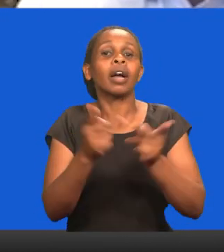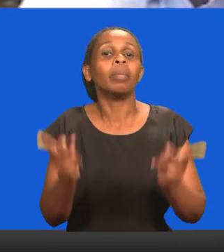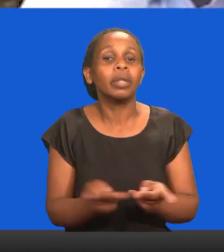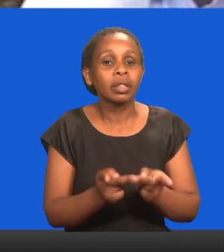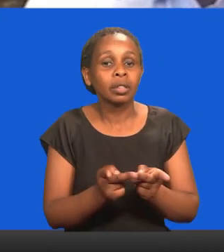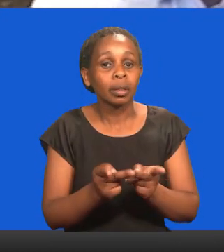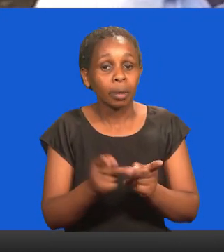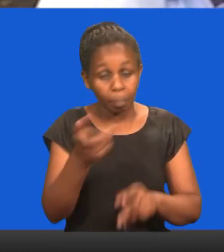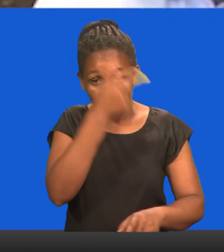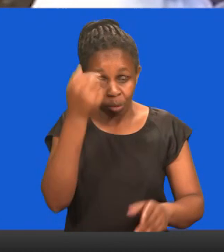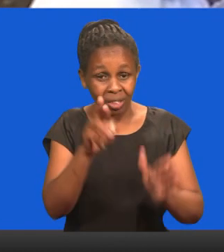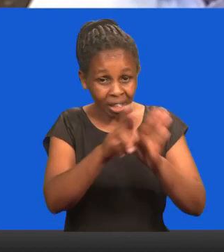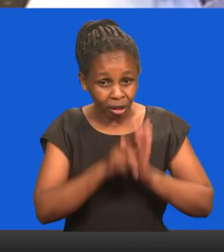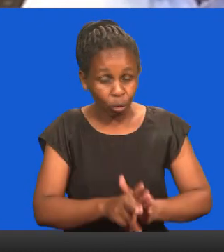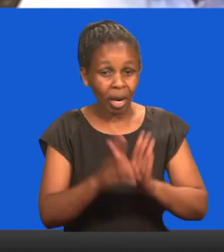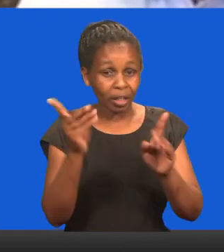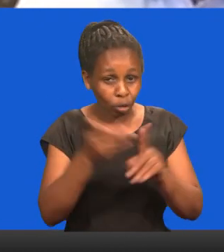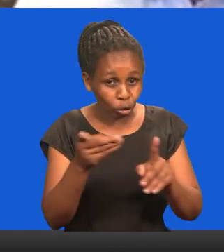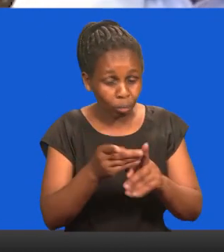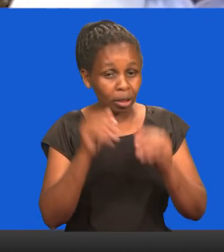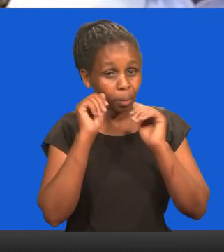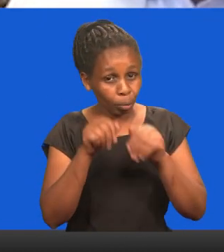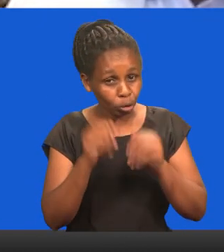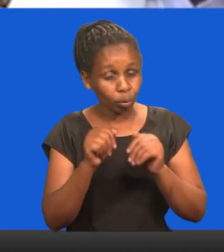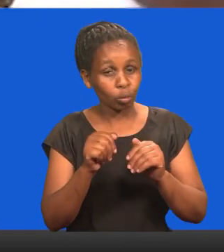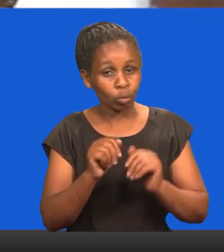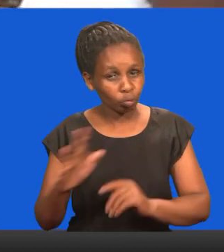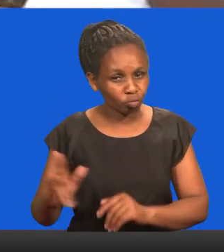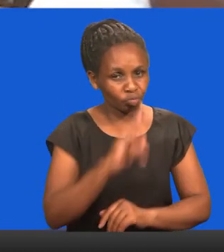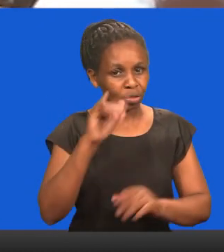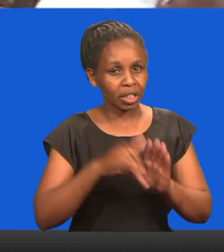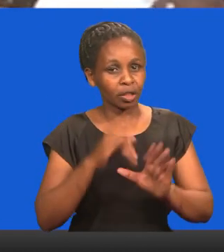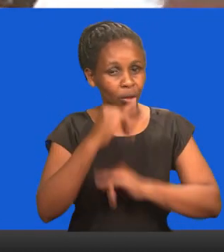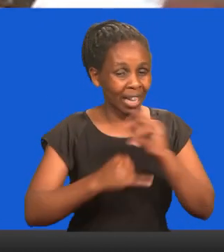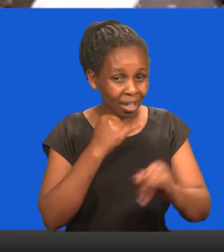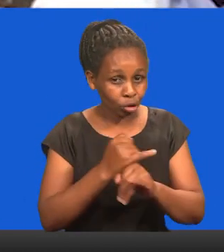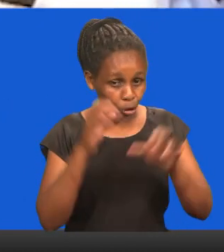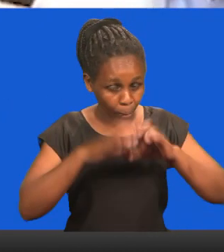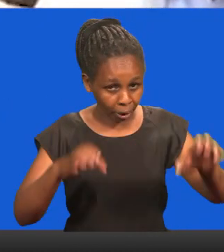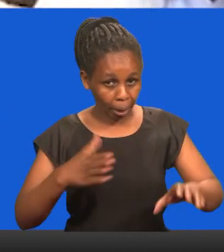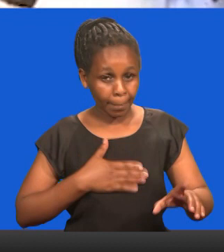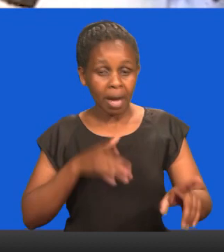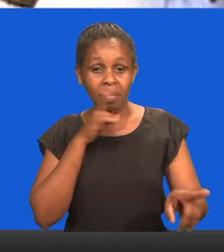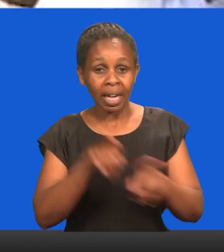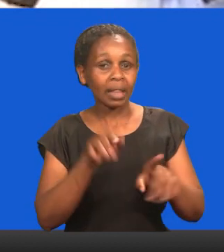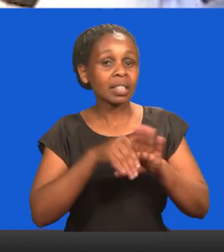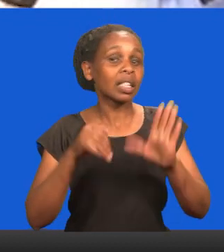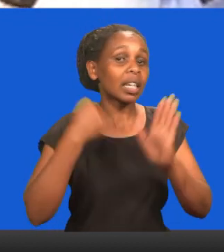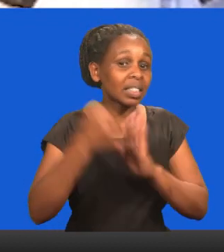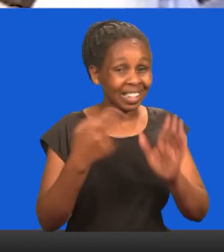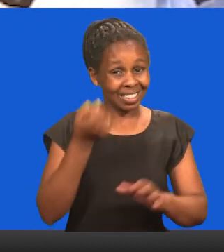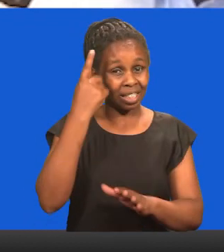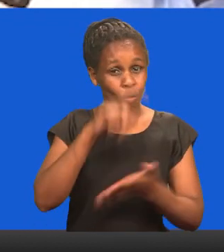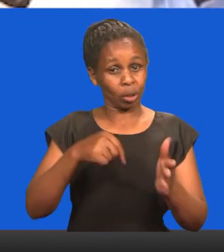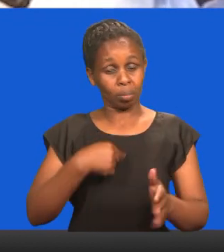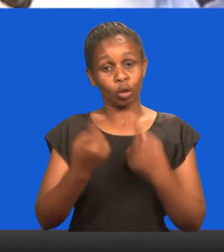paid elsewhere, because they would need some documentation of some sort to be able now to export into the international market. I'm sure my brothers in the